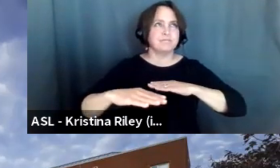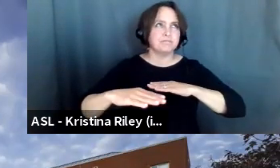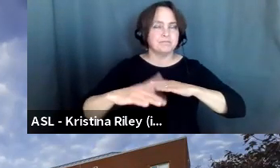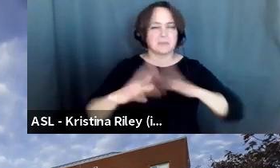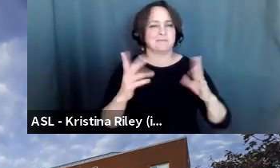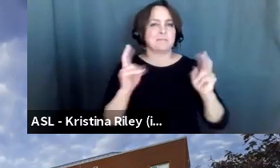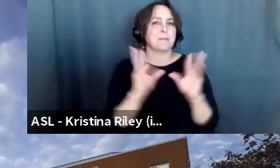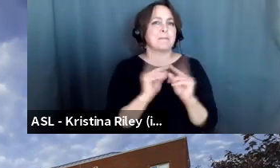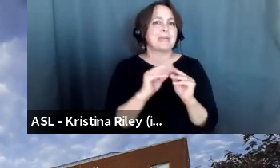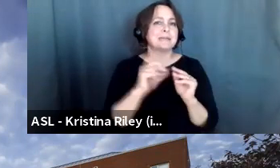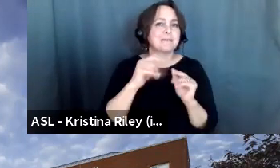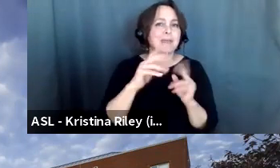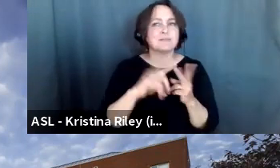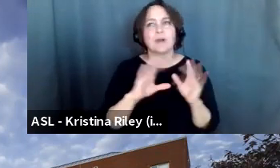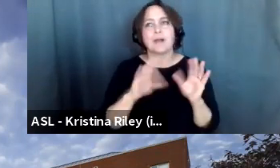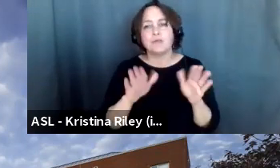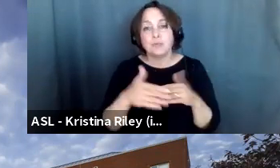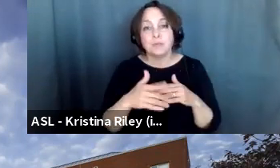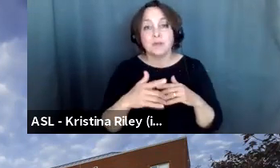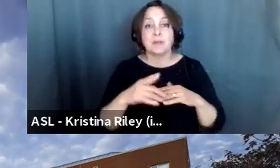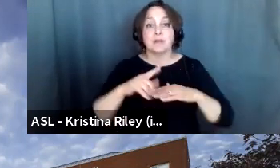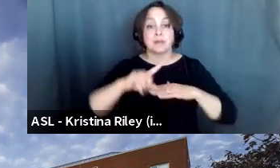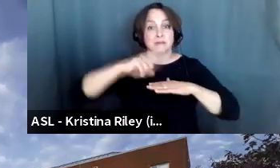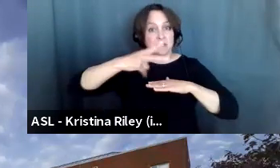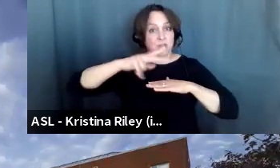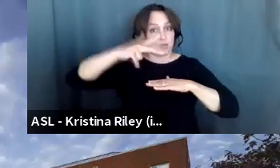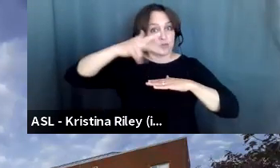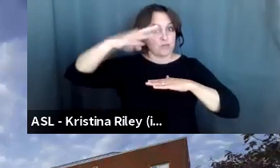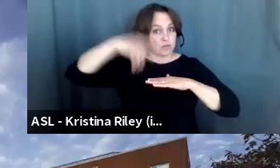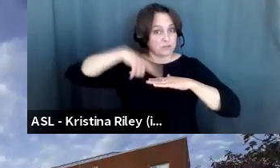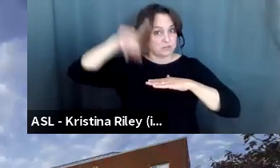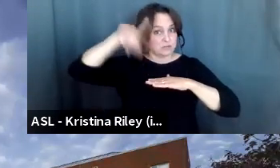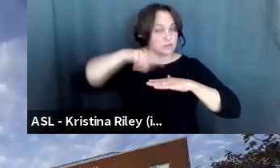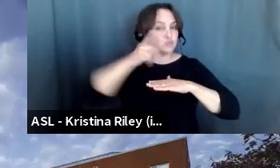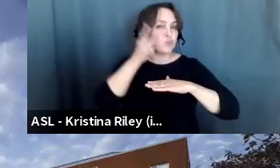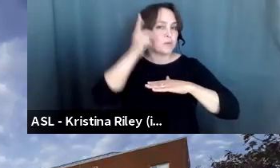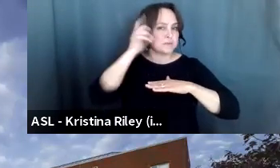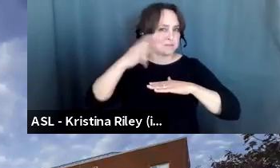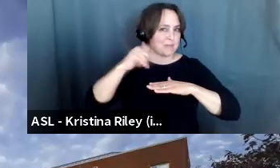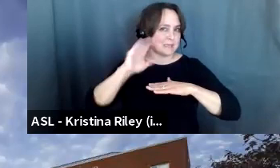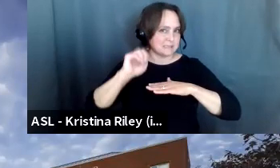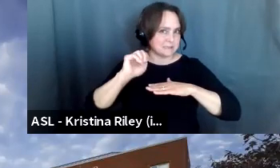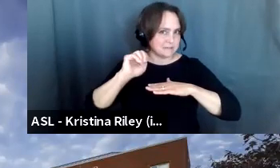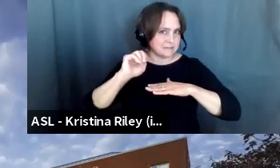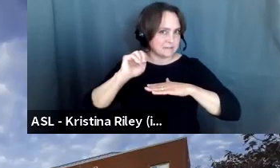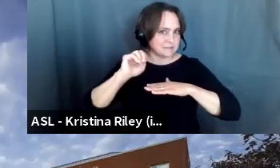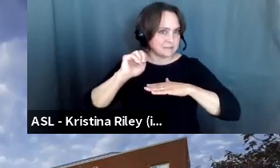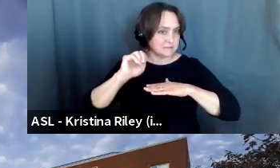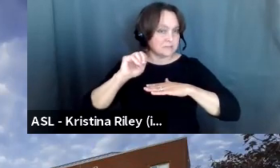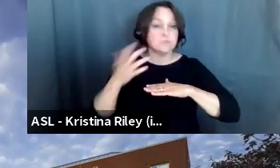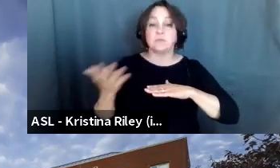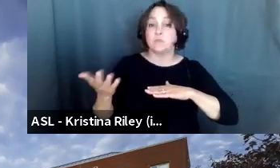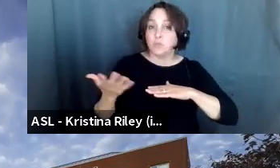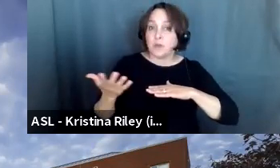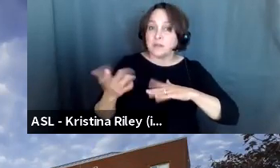meeting spaces and classrooms. The upper floors were the dormitory spaces. And what is